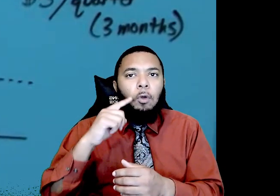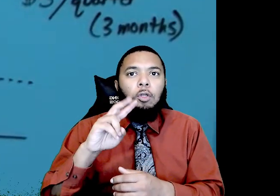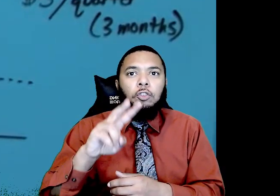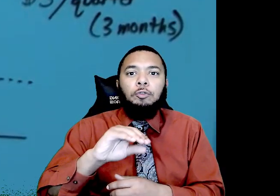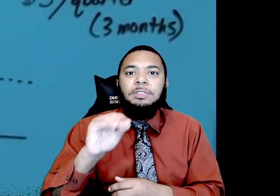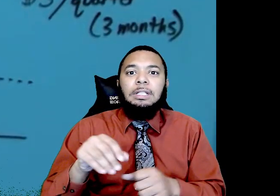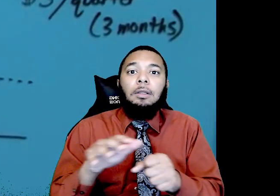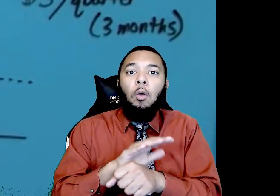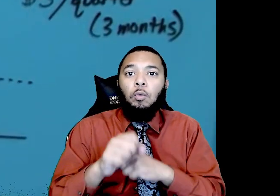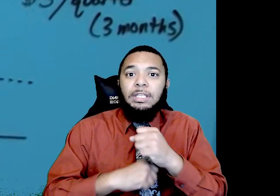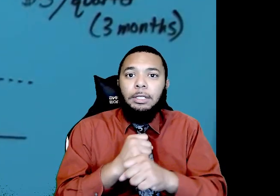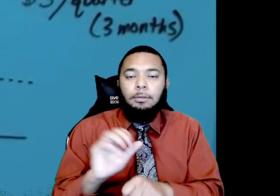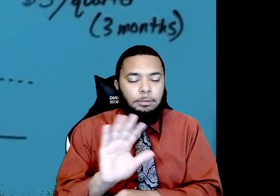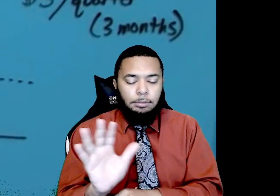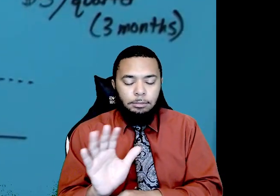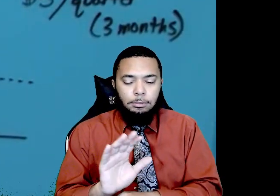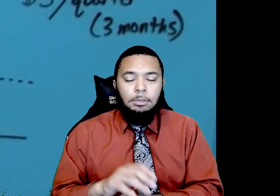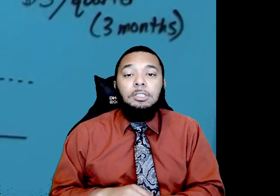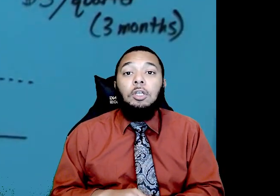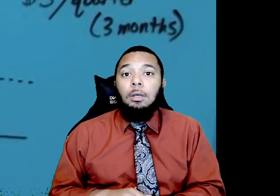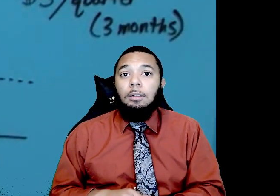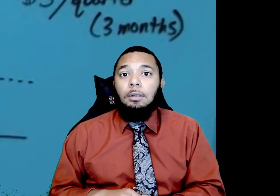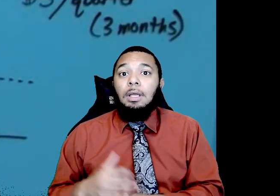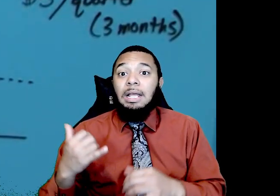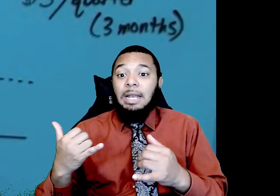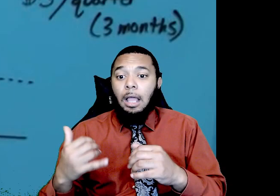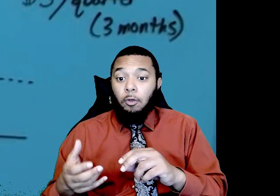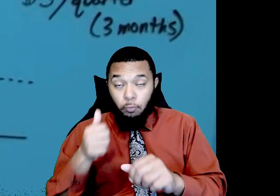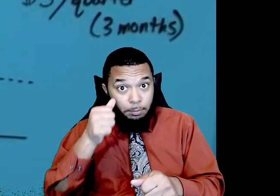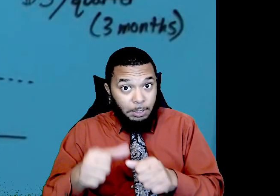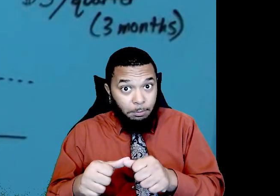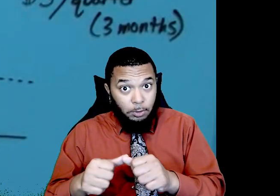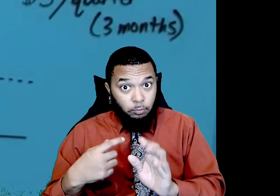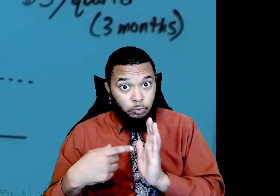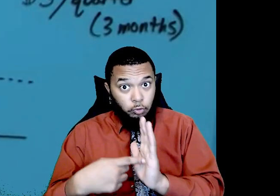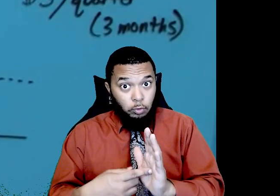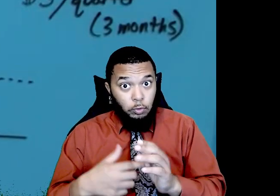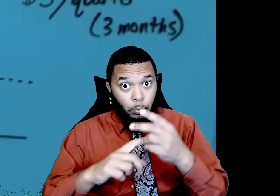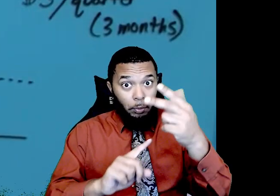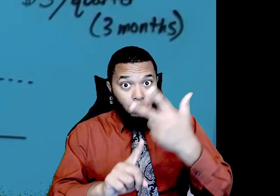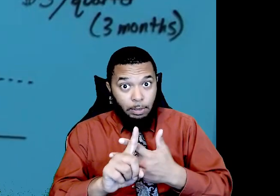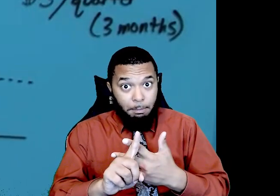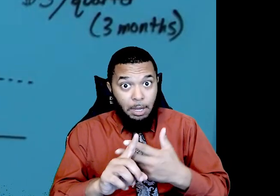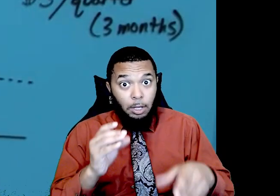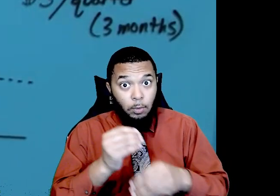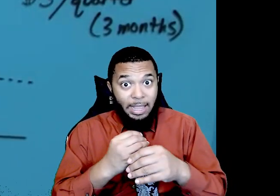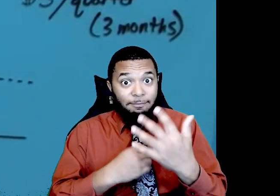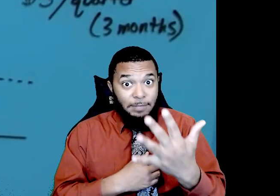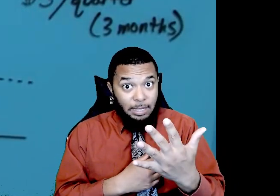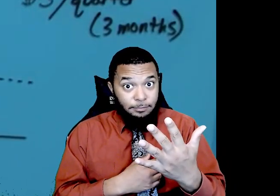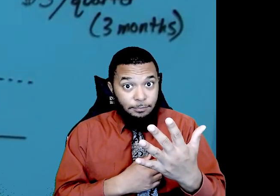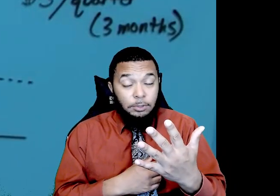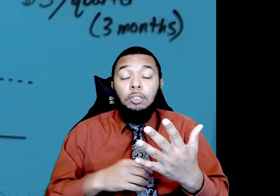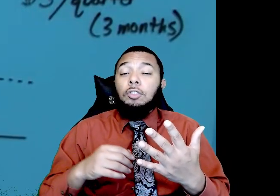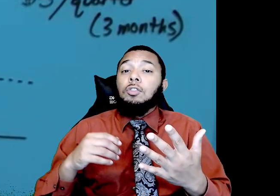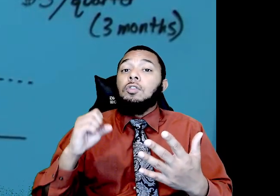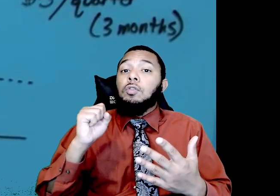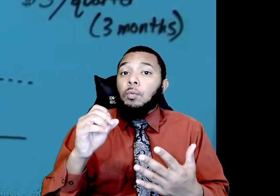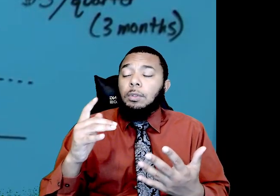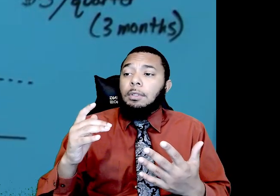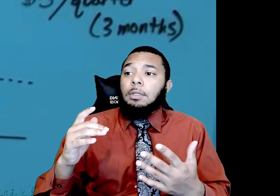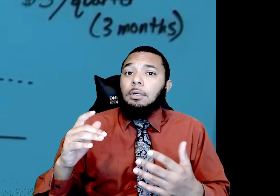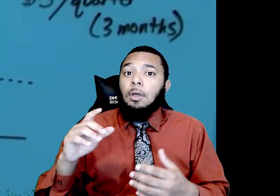months, you have $1,005. So you actually need to multiply the